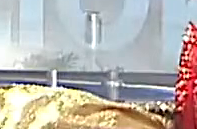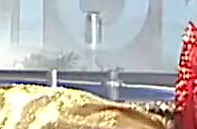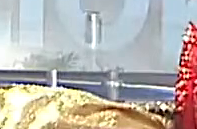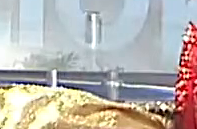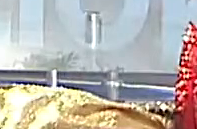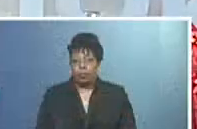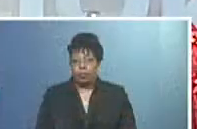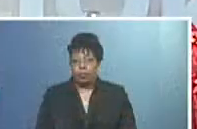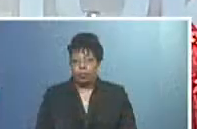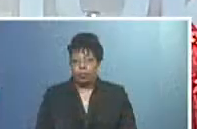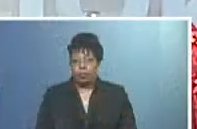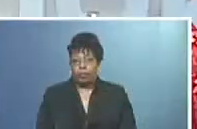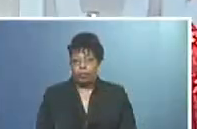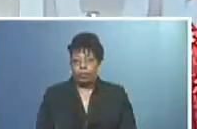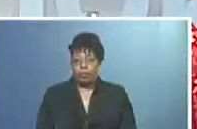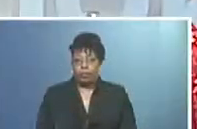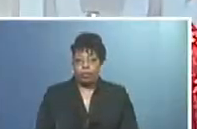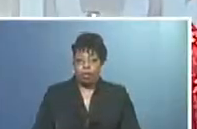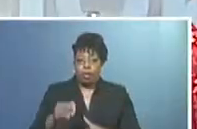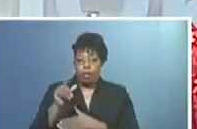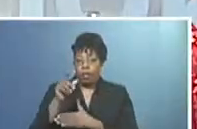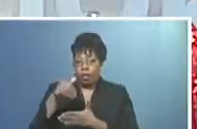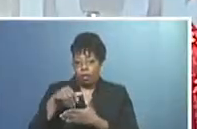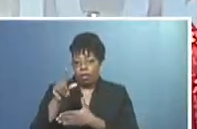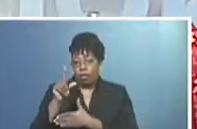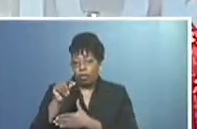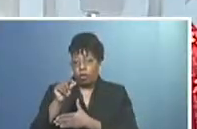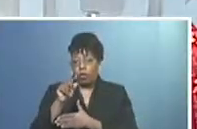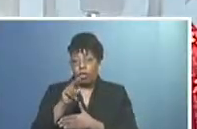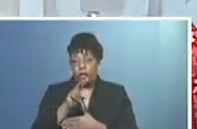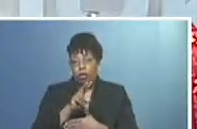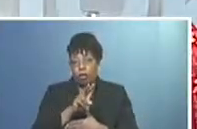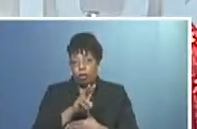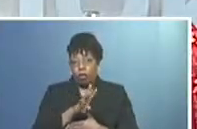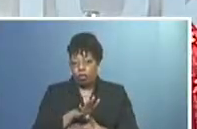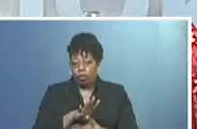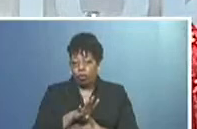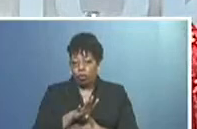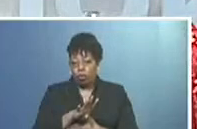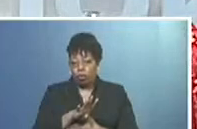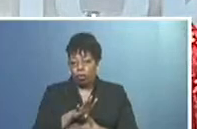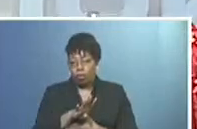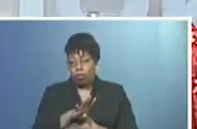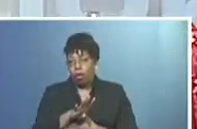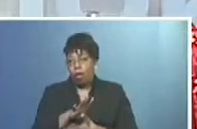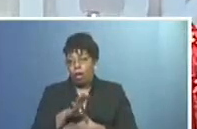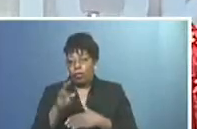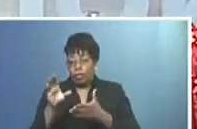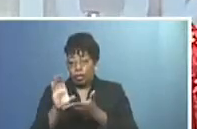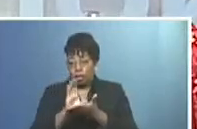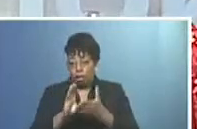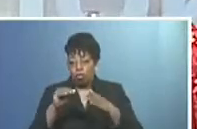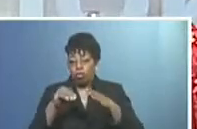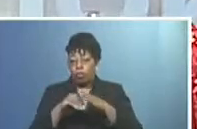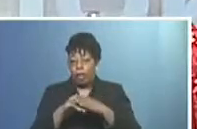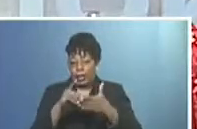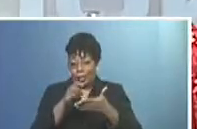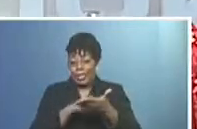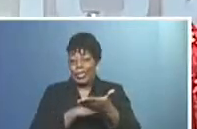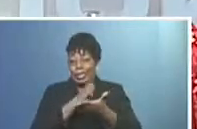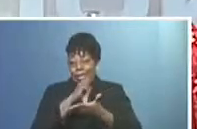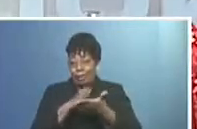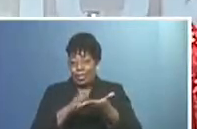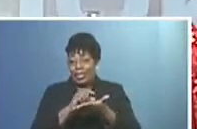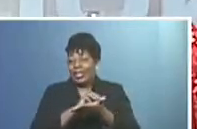Thanks for staying with us. Come 2024, the central bank hopes to eliminate check usage in the country, making way for contactless